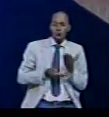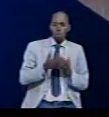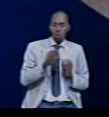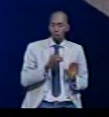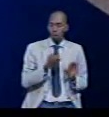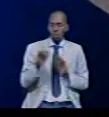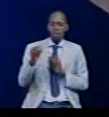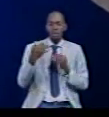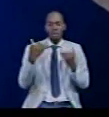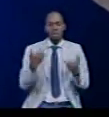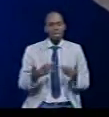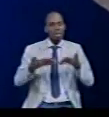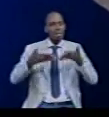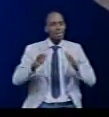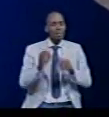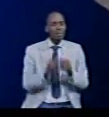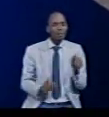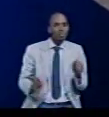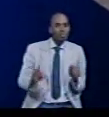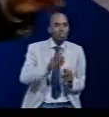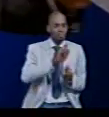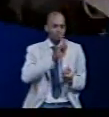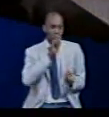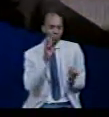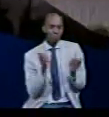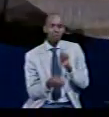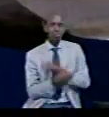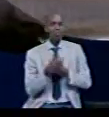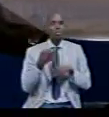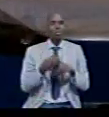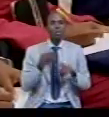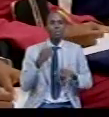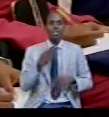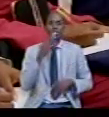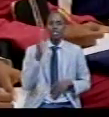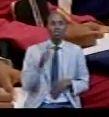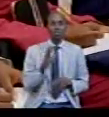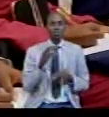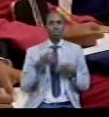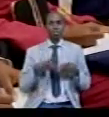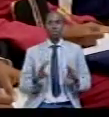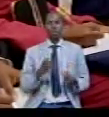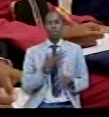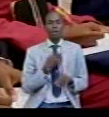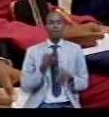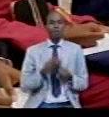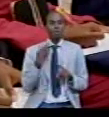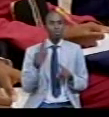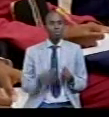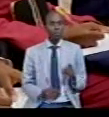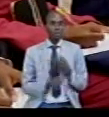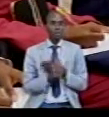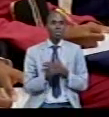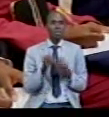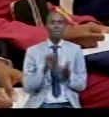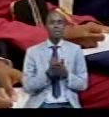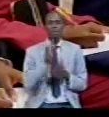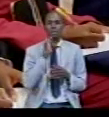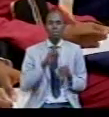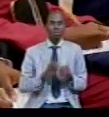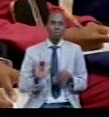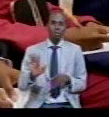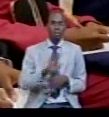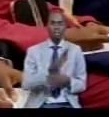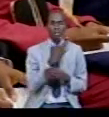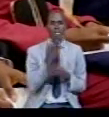let everyone turn from the evil of his way and from the violence that is in their hand. In verse